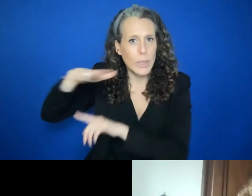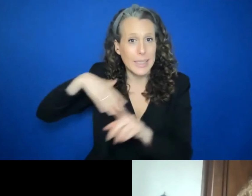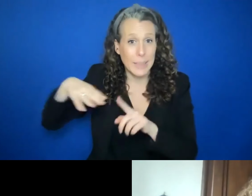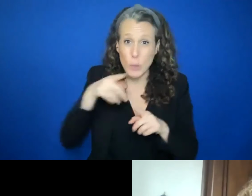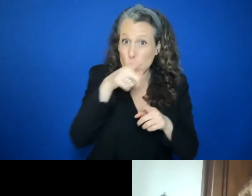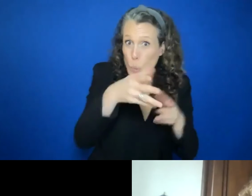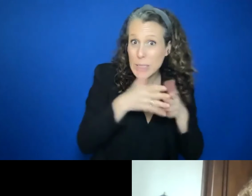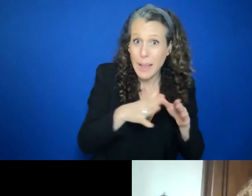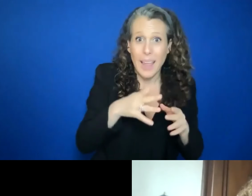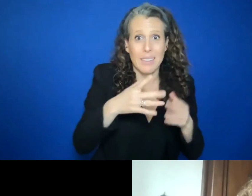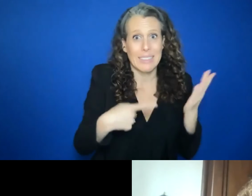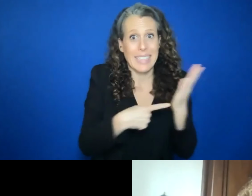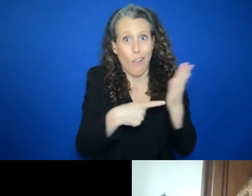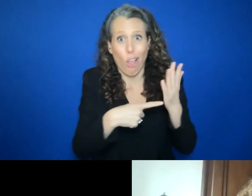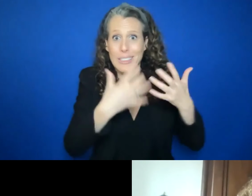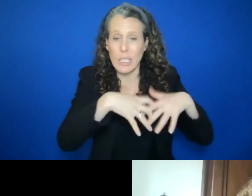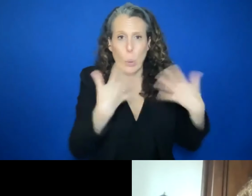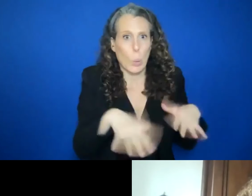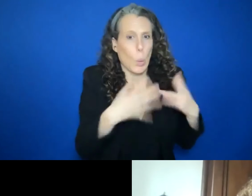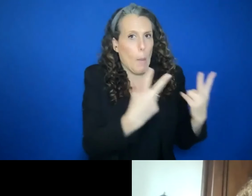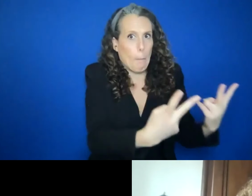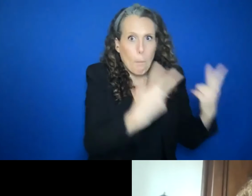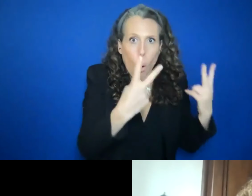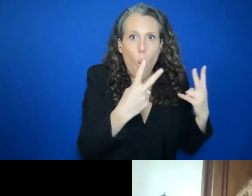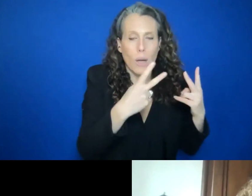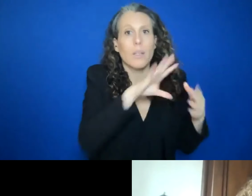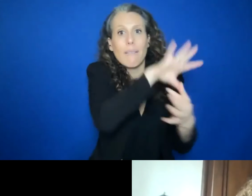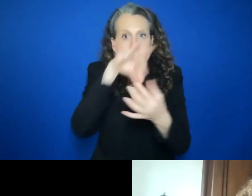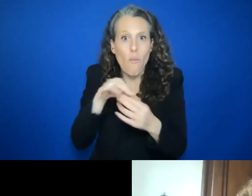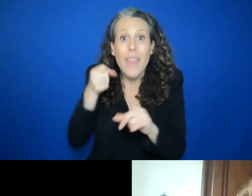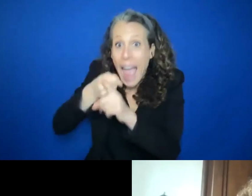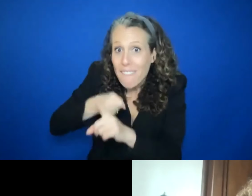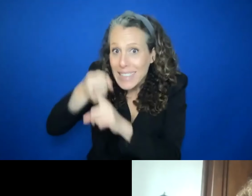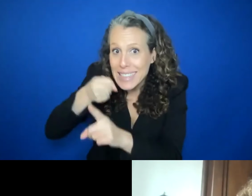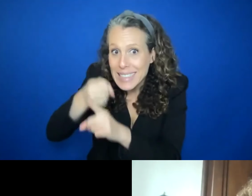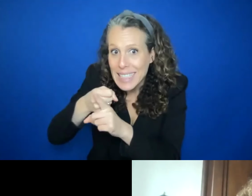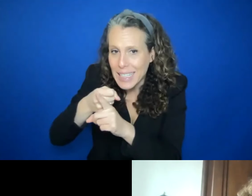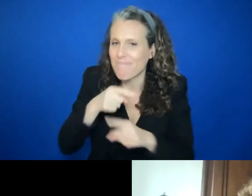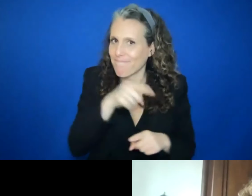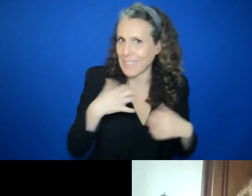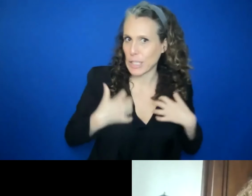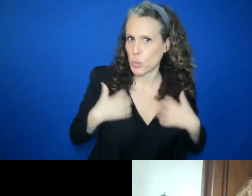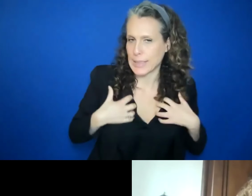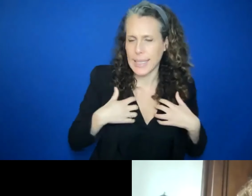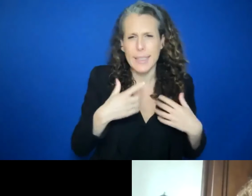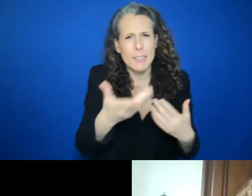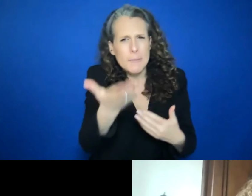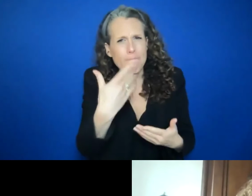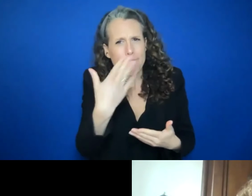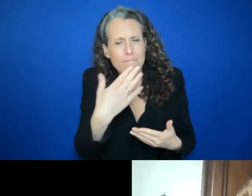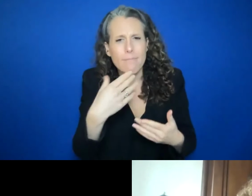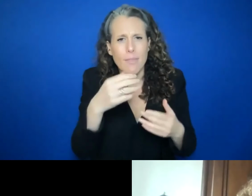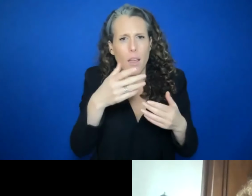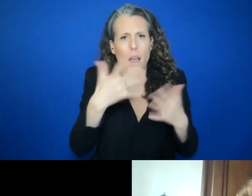an important tool in communicating, in advocacy, which is very, very interesting. Can you talk a little bit about